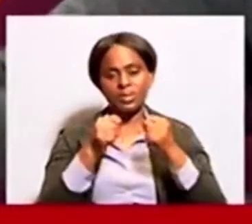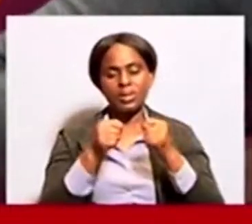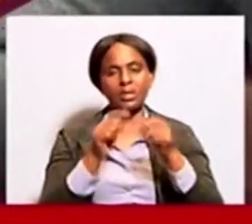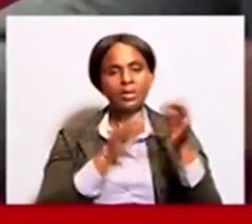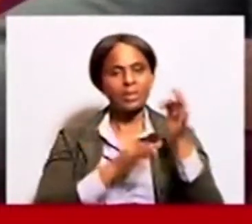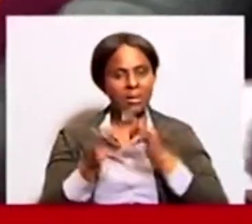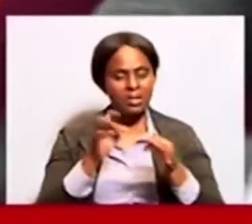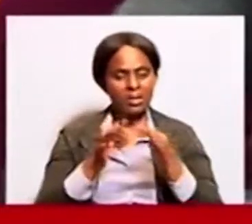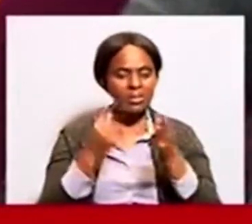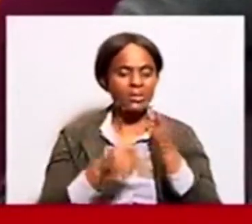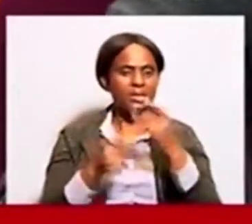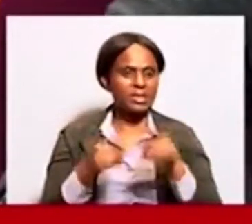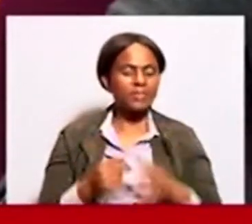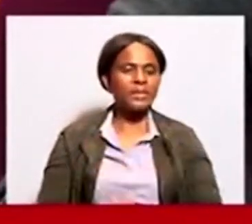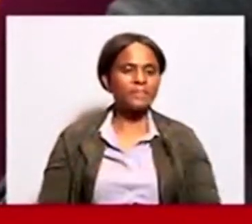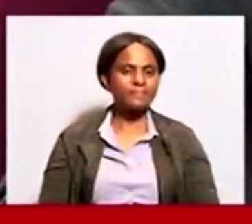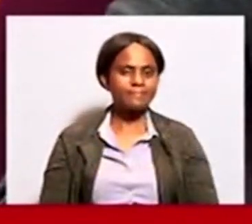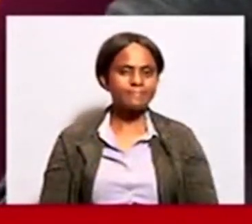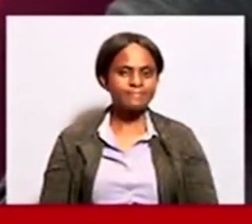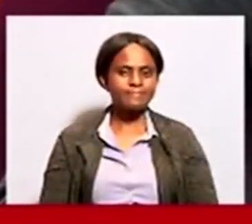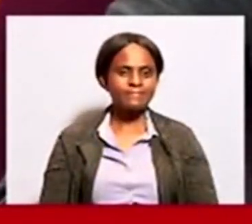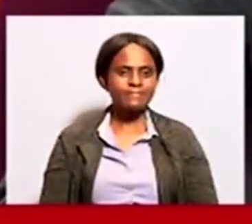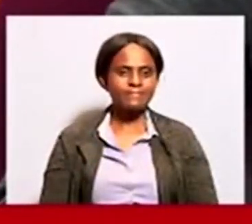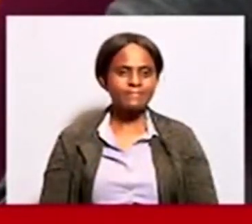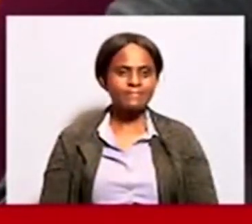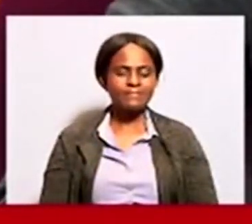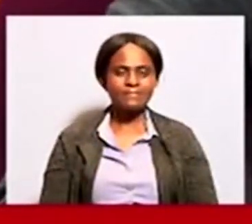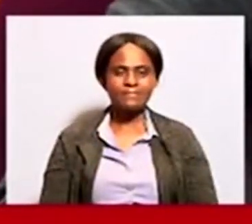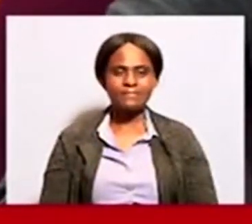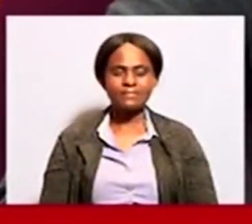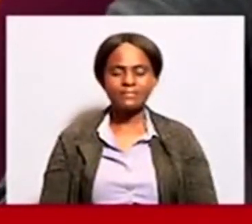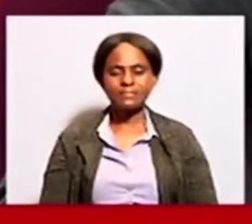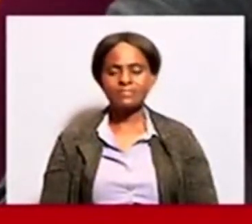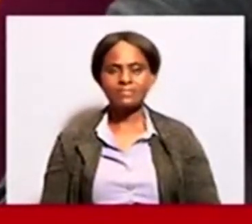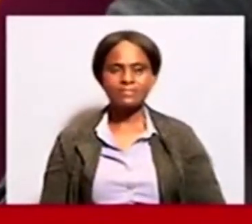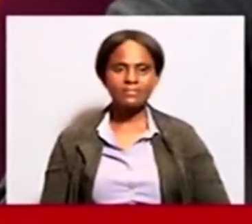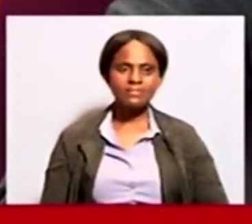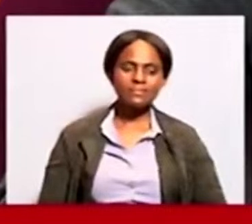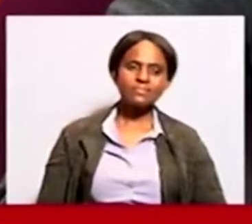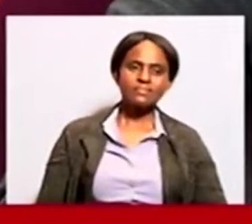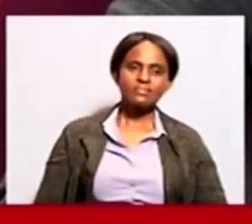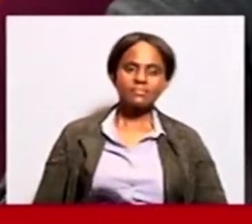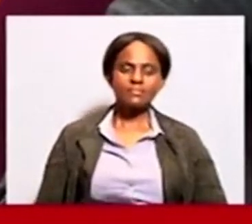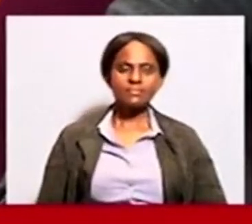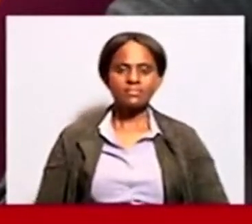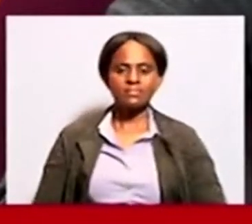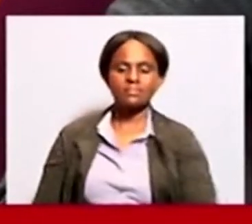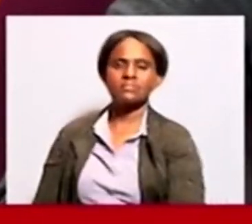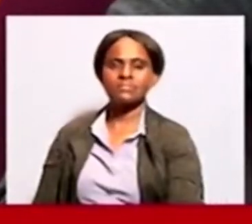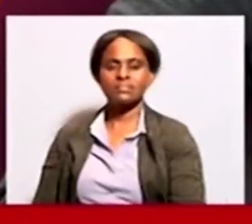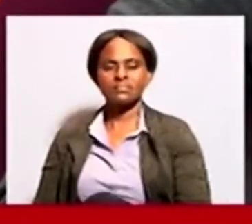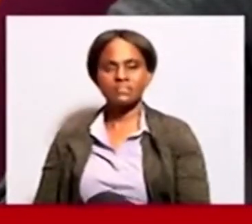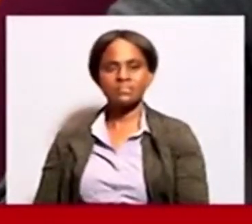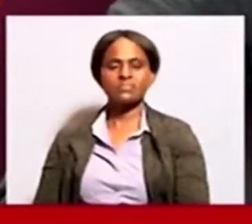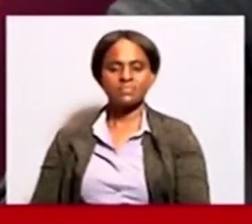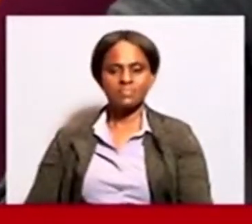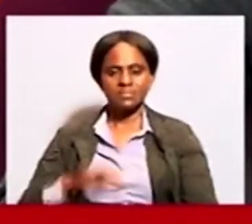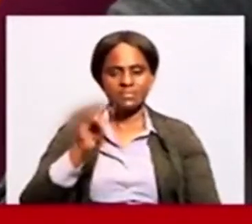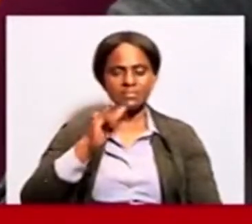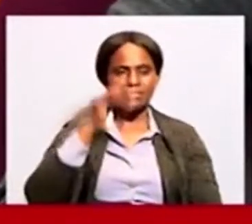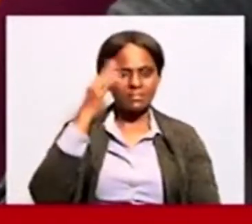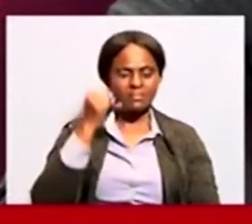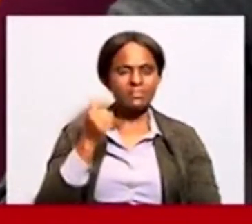explain what happened. Oh, I see. When so you are able to do that? Yes, we are capable of doing that, Chair. That's why